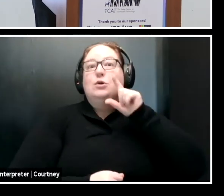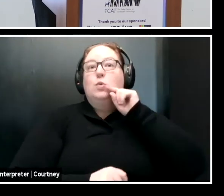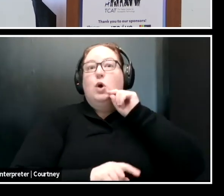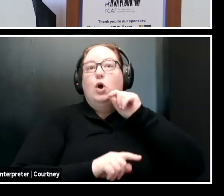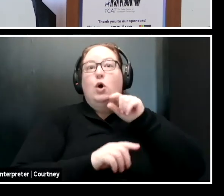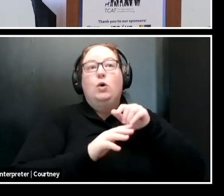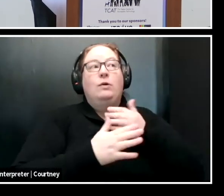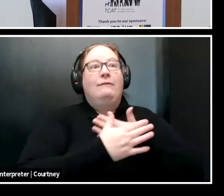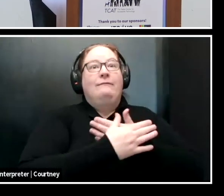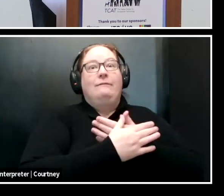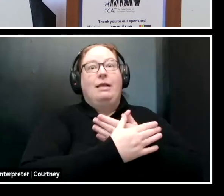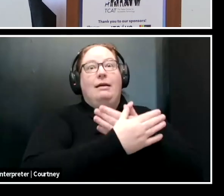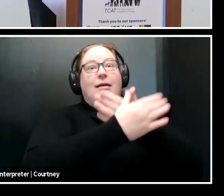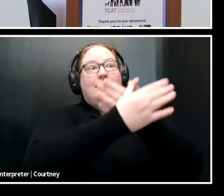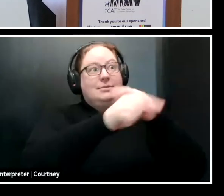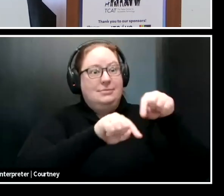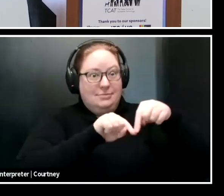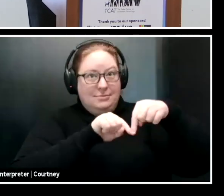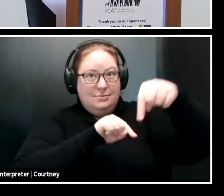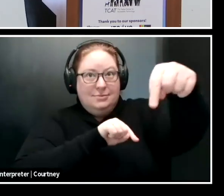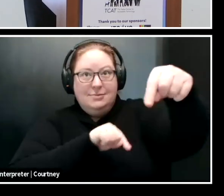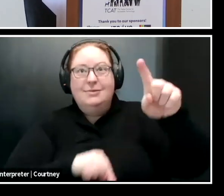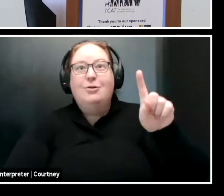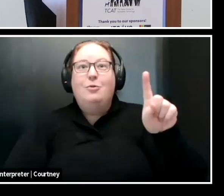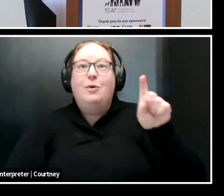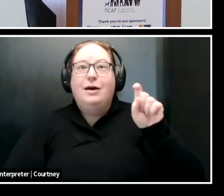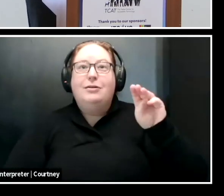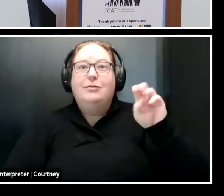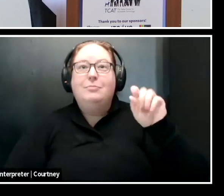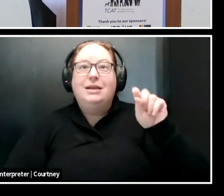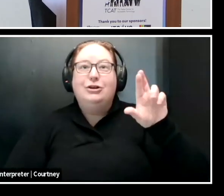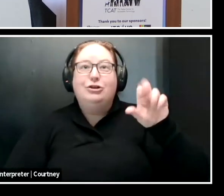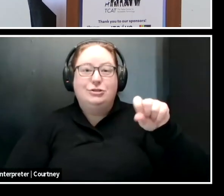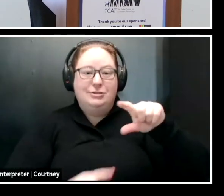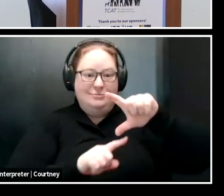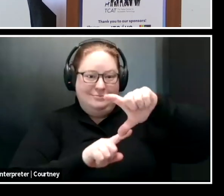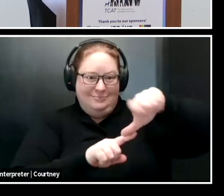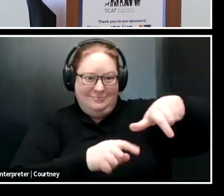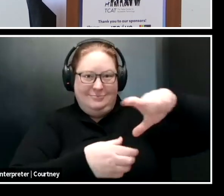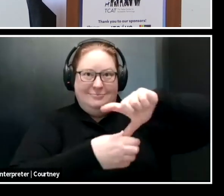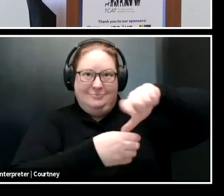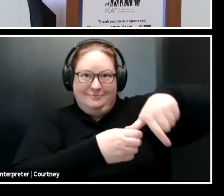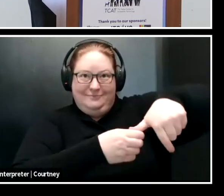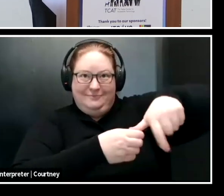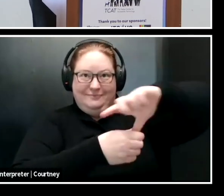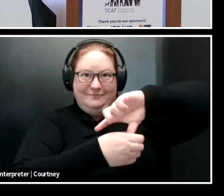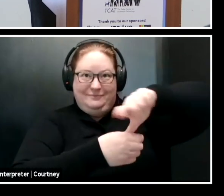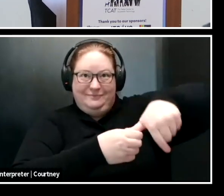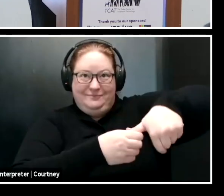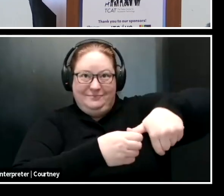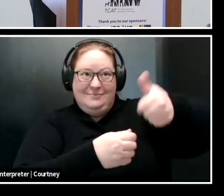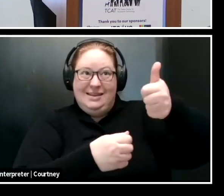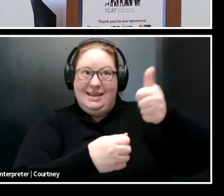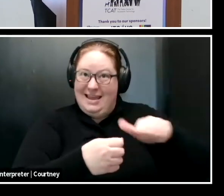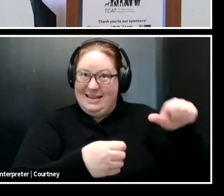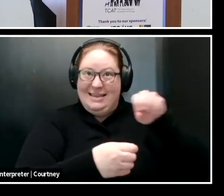is, 100 meters around a point and say anything within that circle is